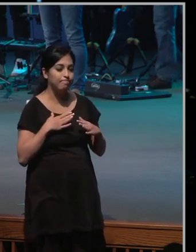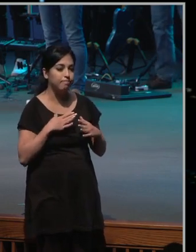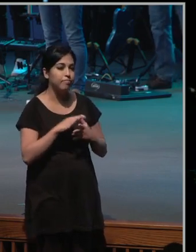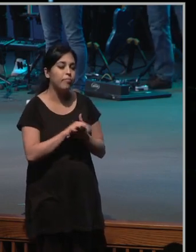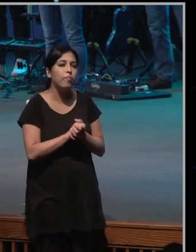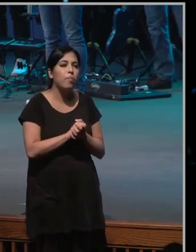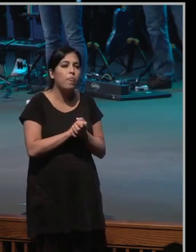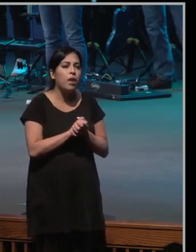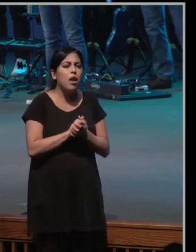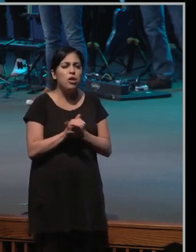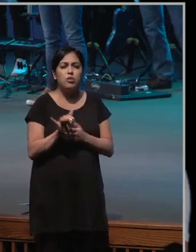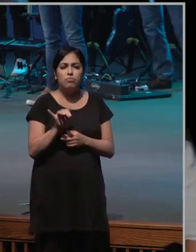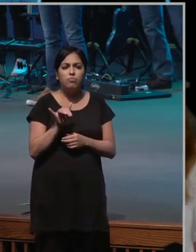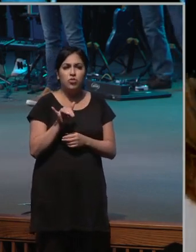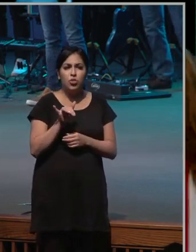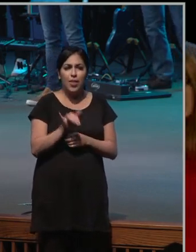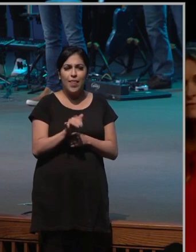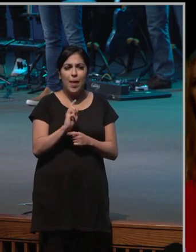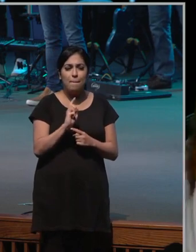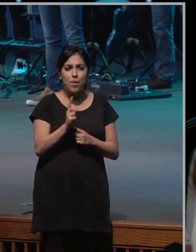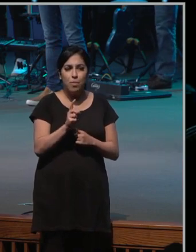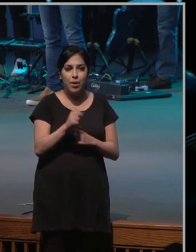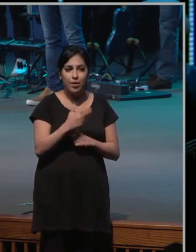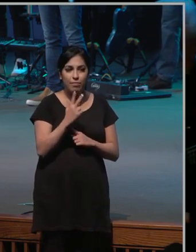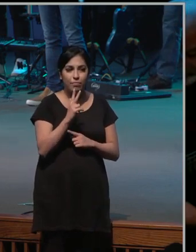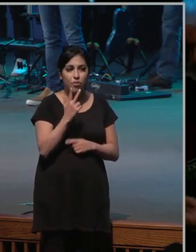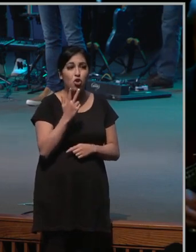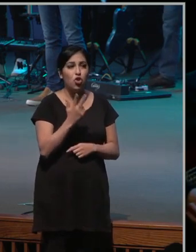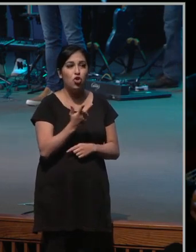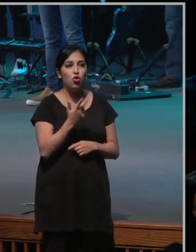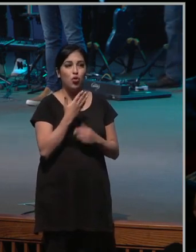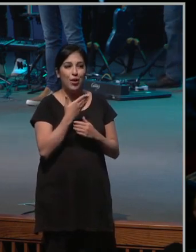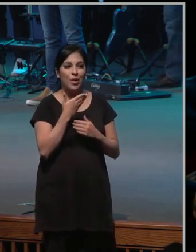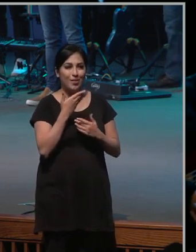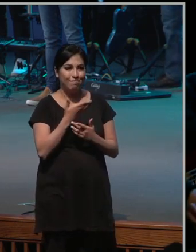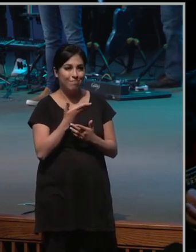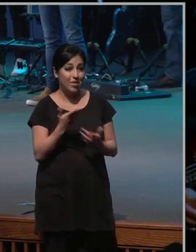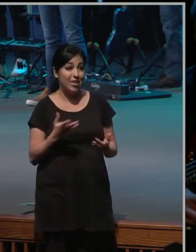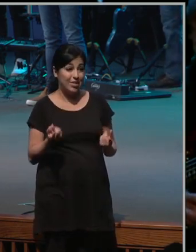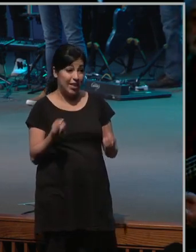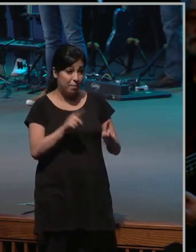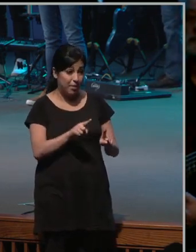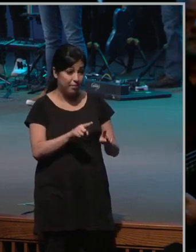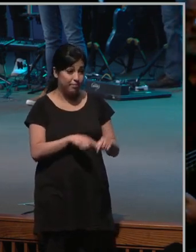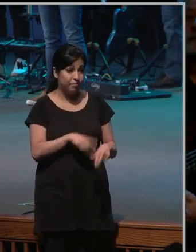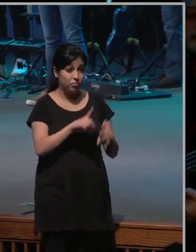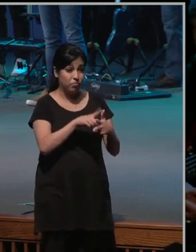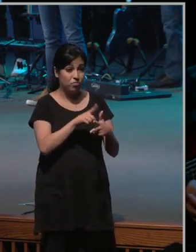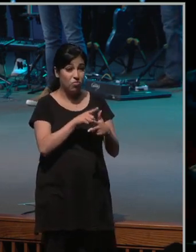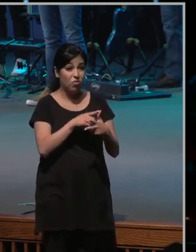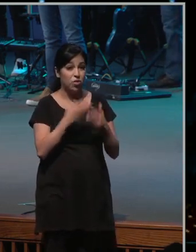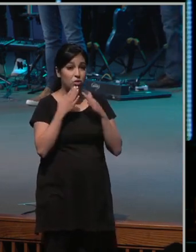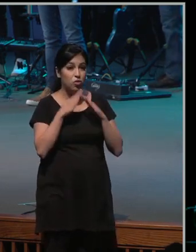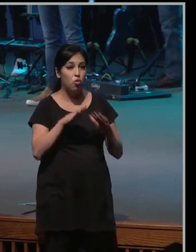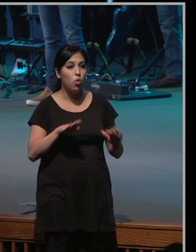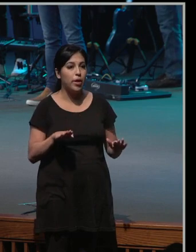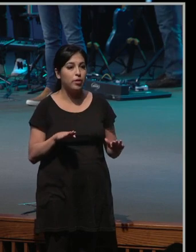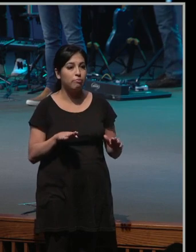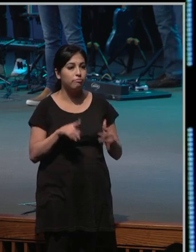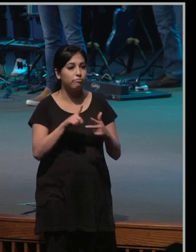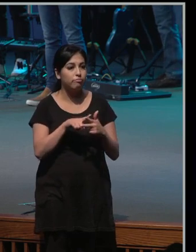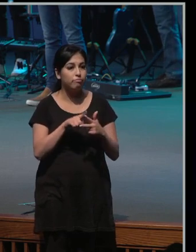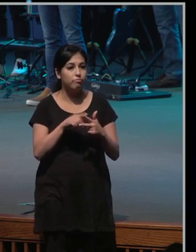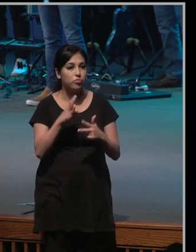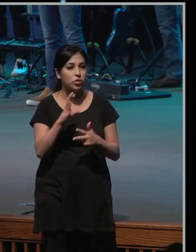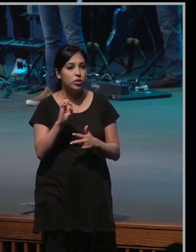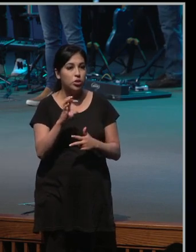It was at that time three things happened in the room. First, it got very quiet. Secondly, a senior NCO sitting next to me stared at the